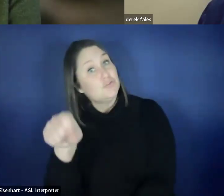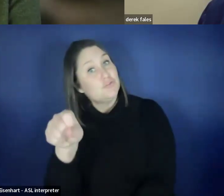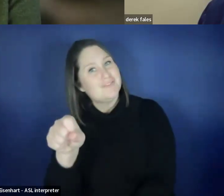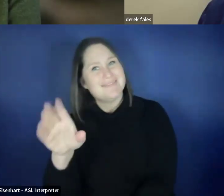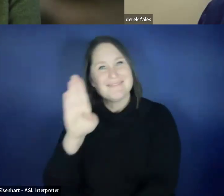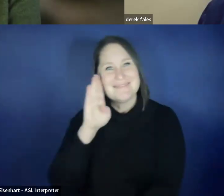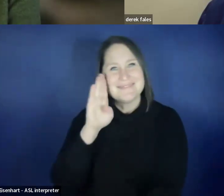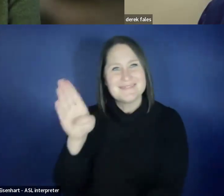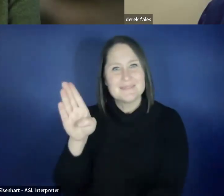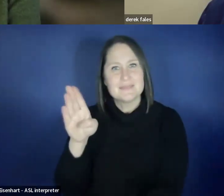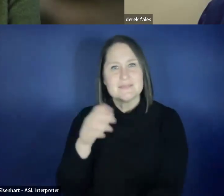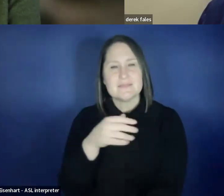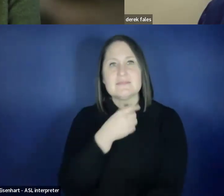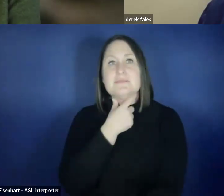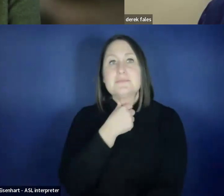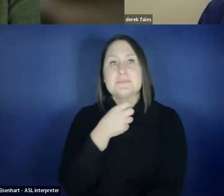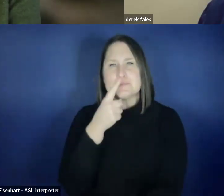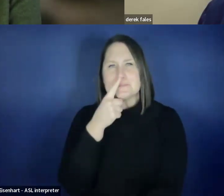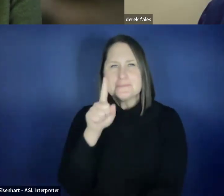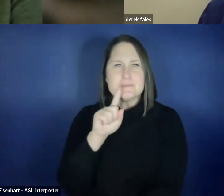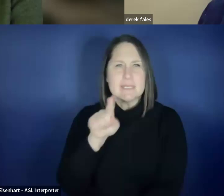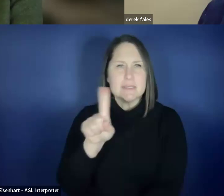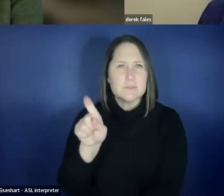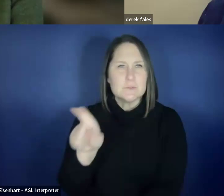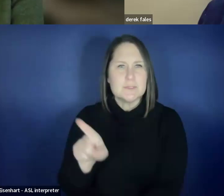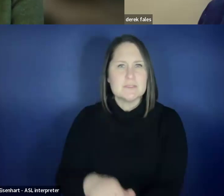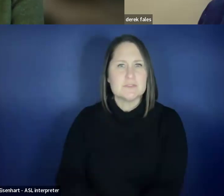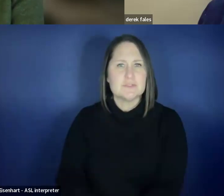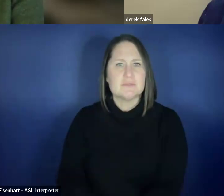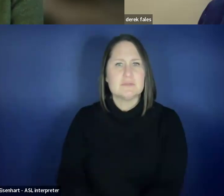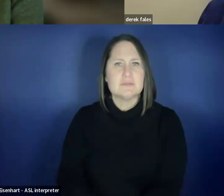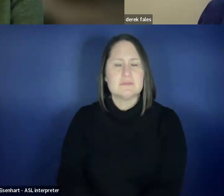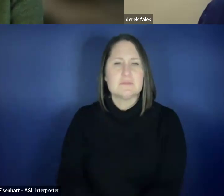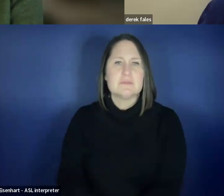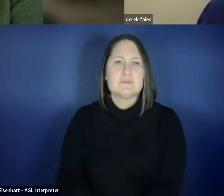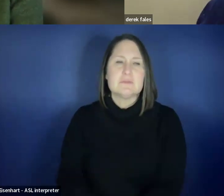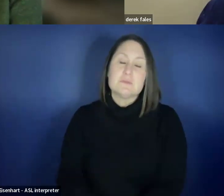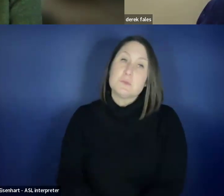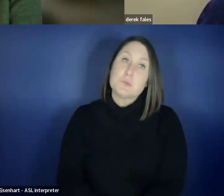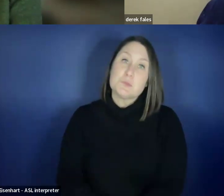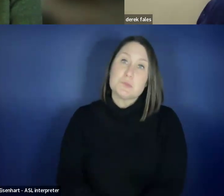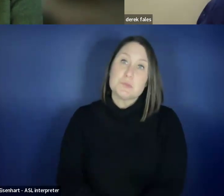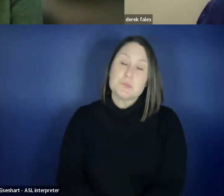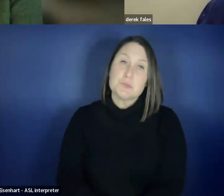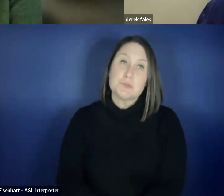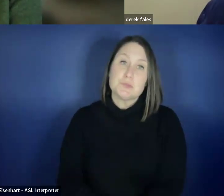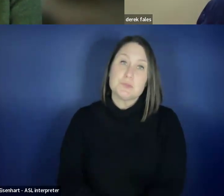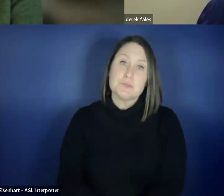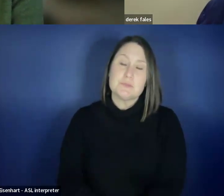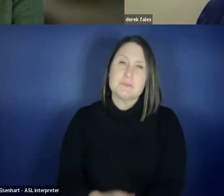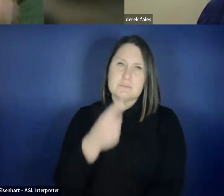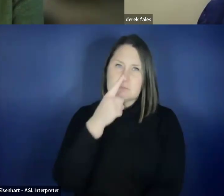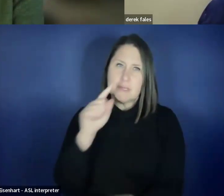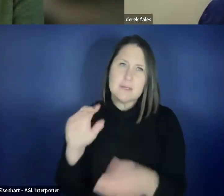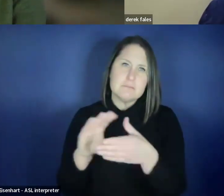hey, Lisa. I'm just going to have you take this one if you don't mind, but we have a question that if we could speak to